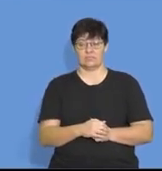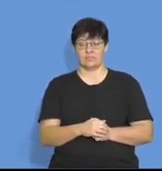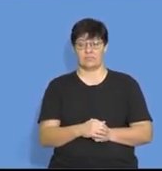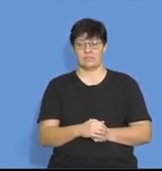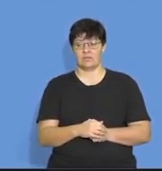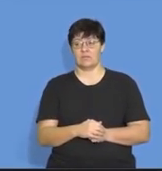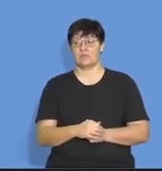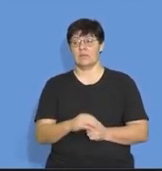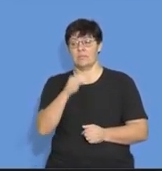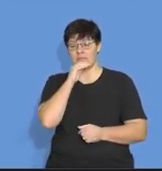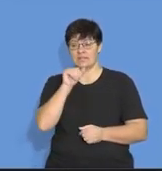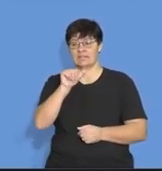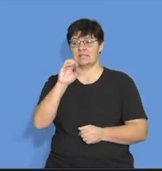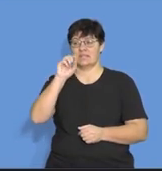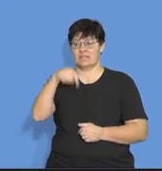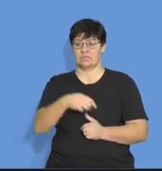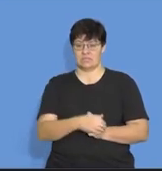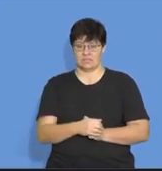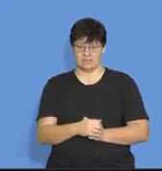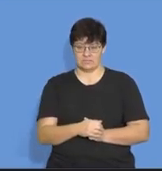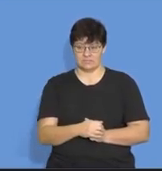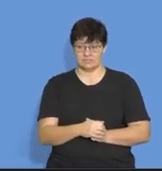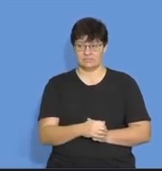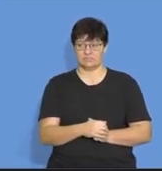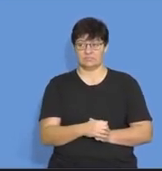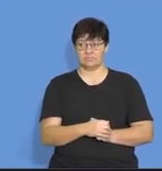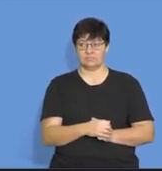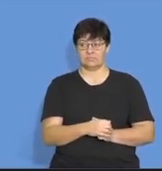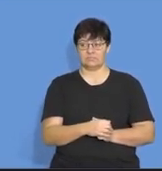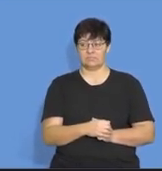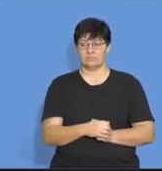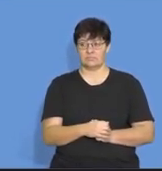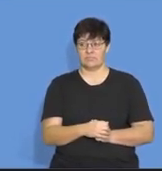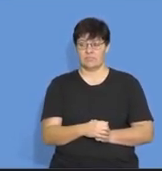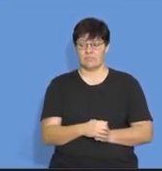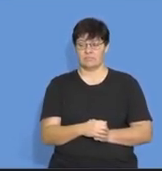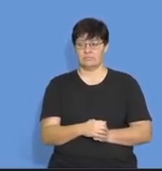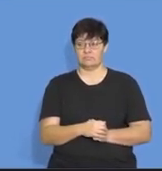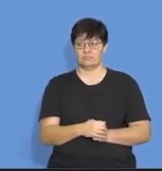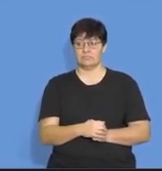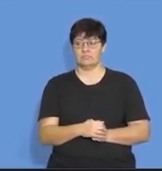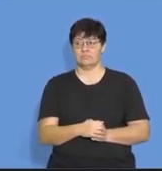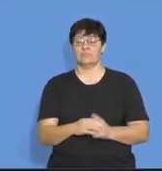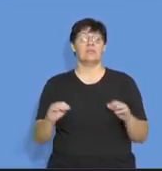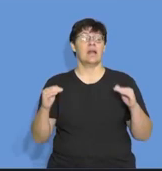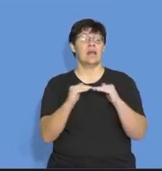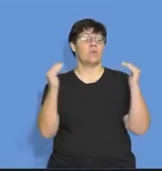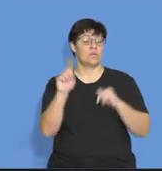is the 60,000 minus the 60,000, right? And that will be equal to